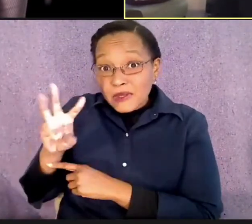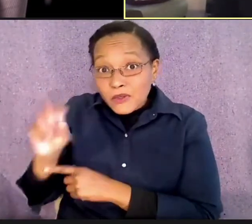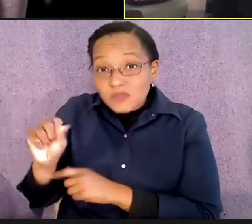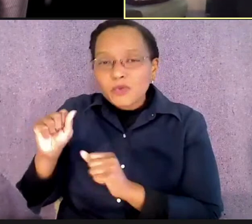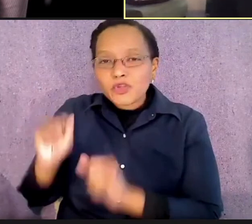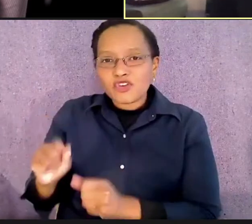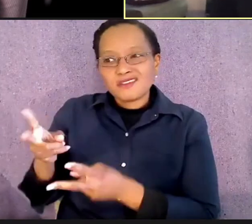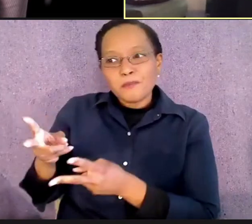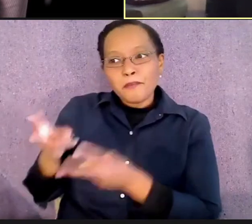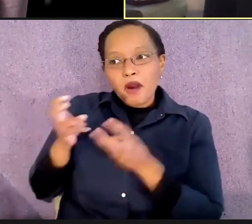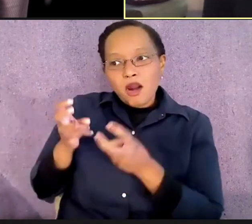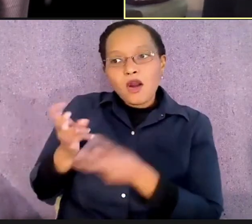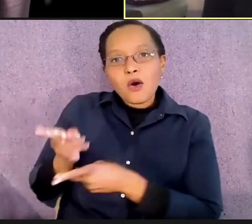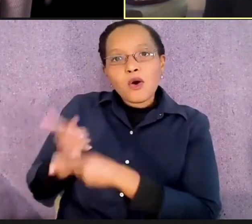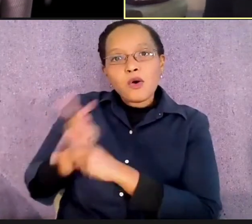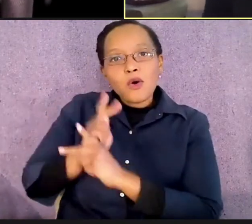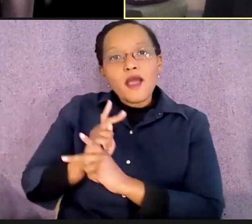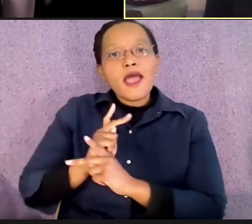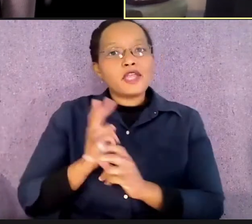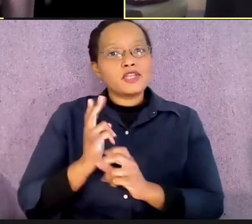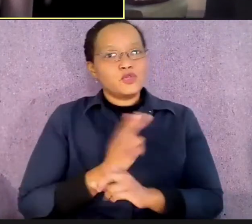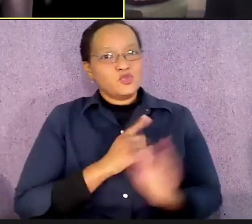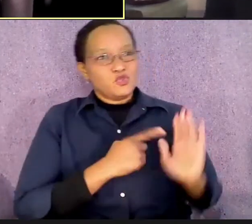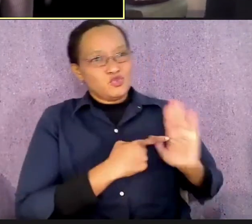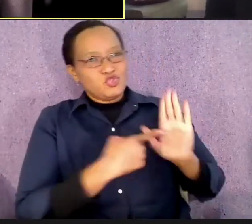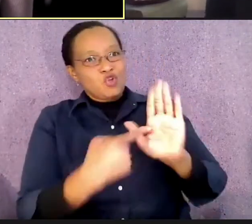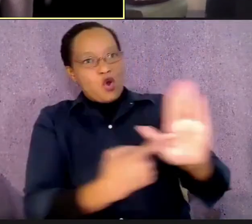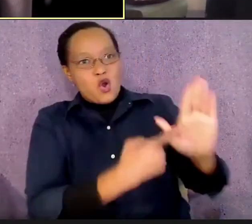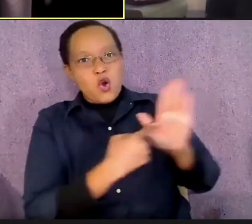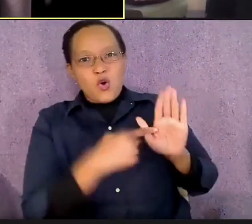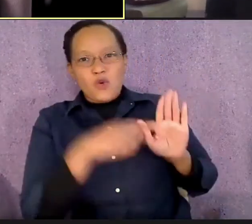headlines relevance. Mm-hmm. Yeah, and